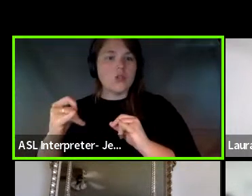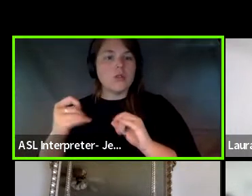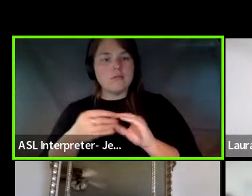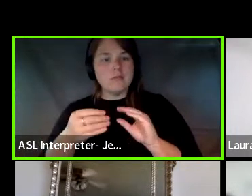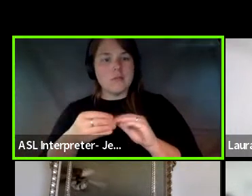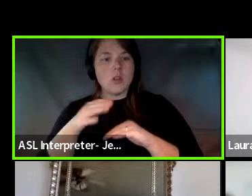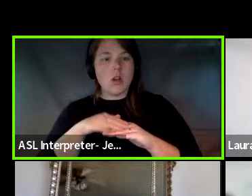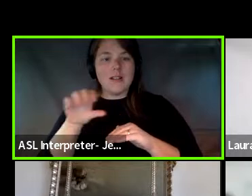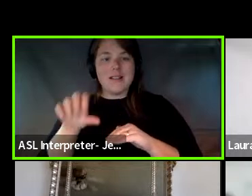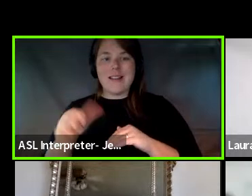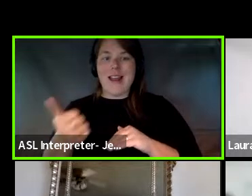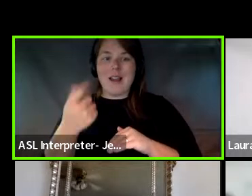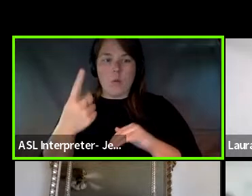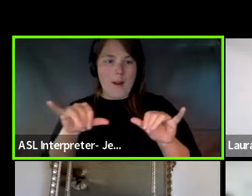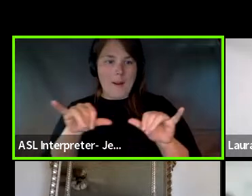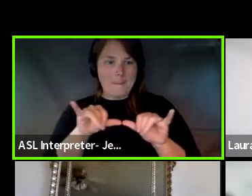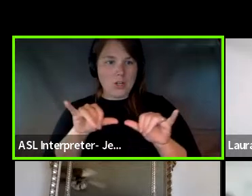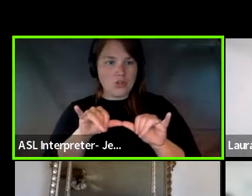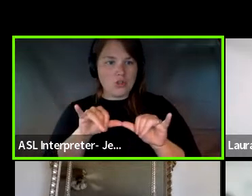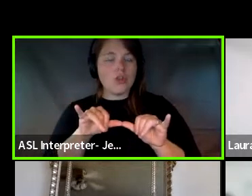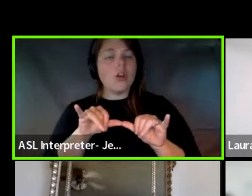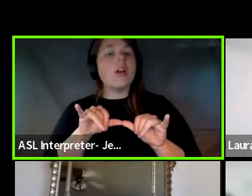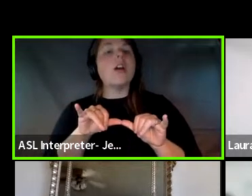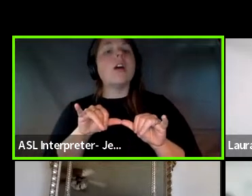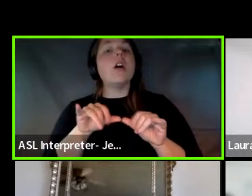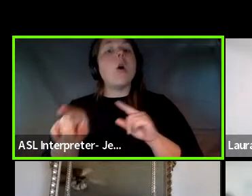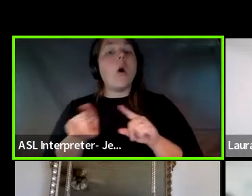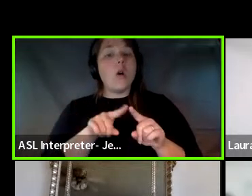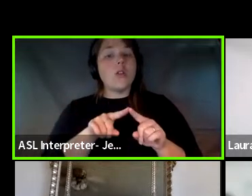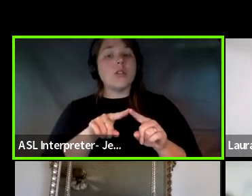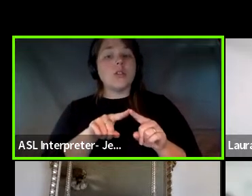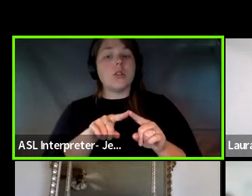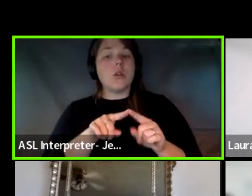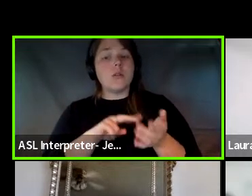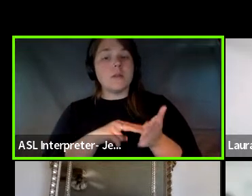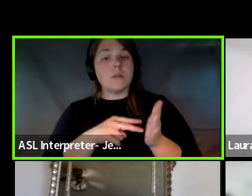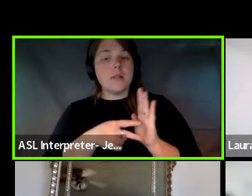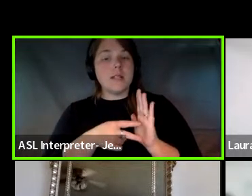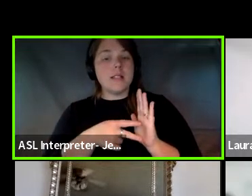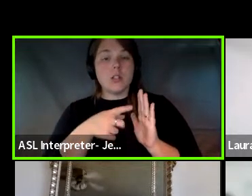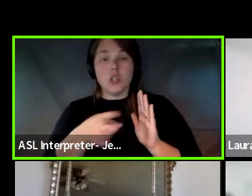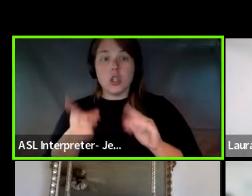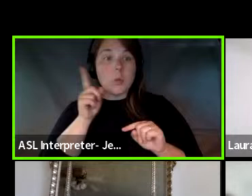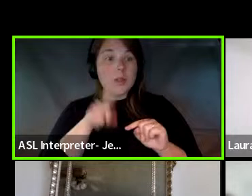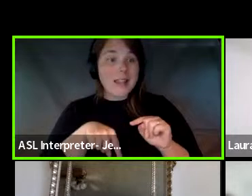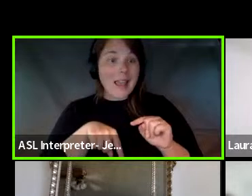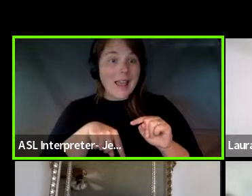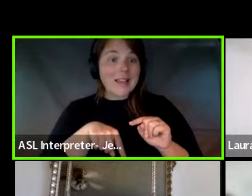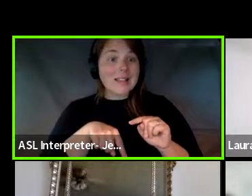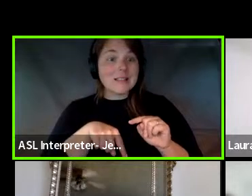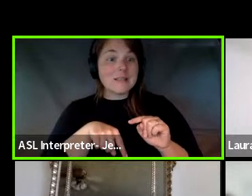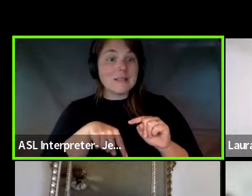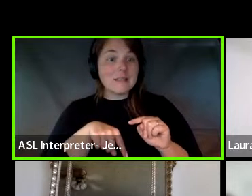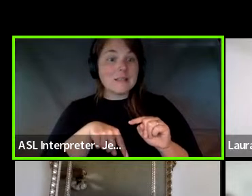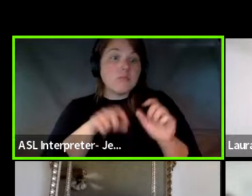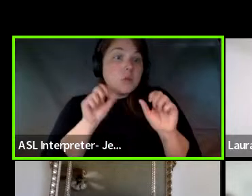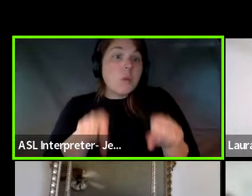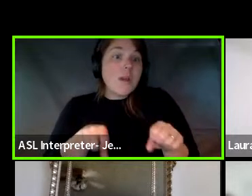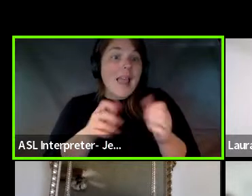given measure. In addition to that, it doesn't mean that you can't also request to have this